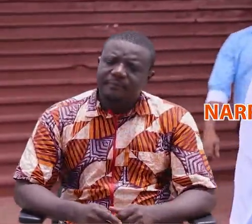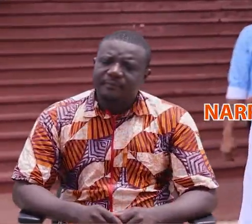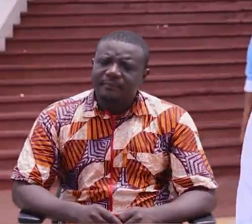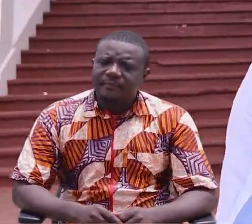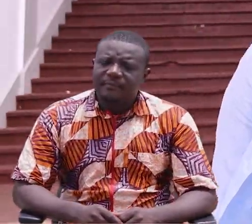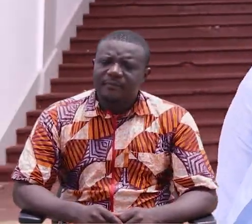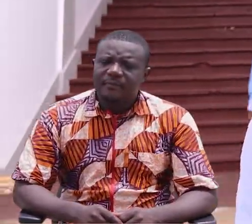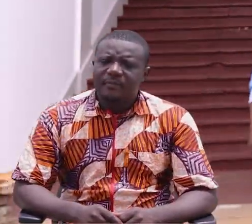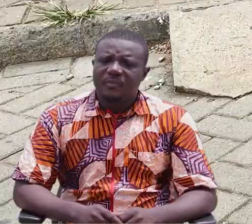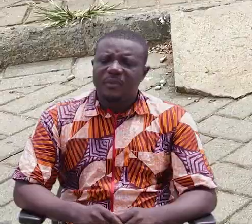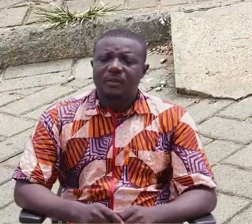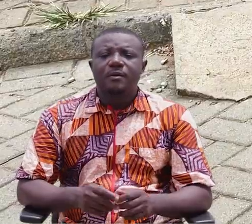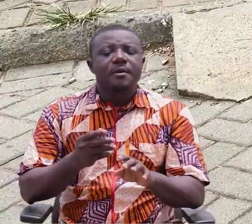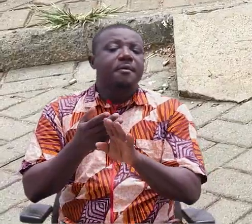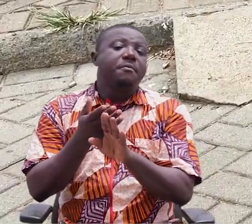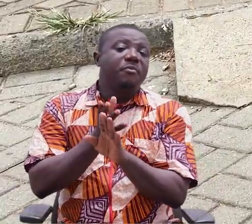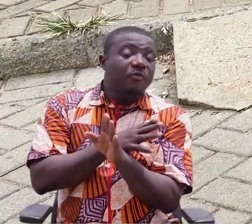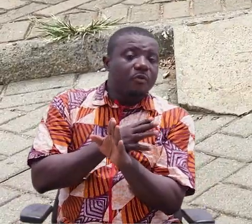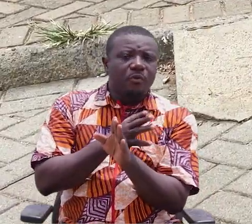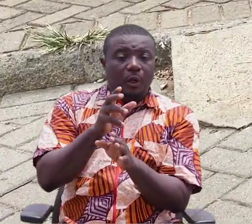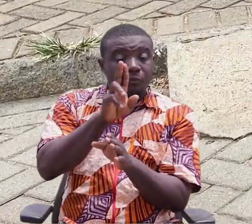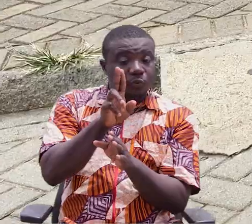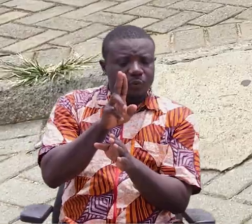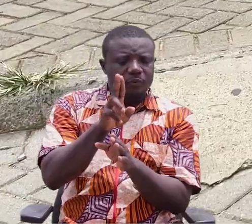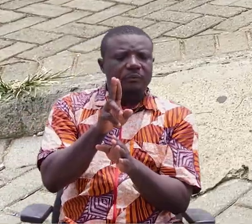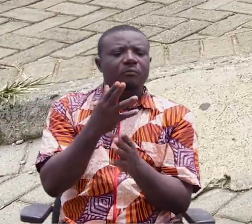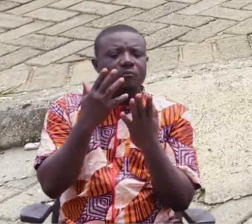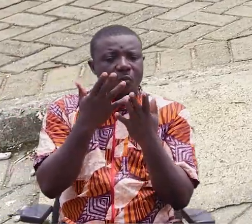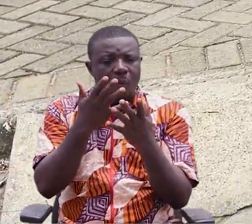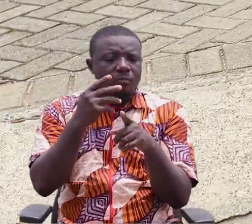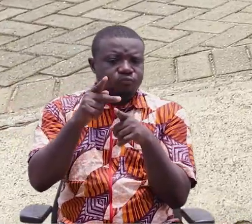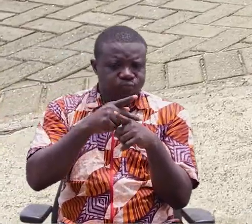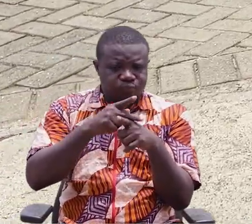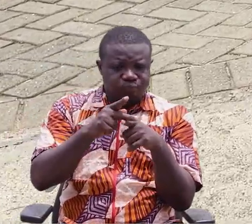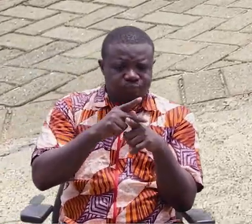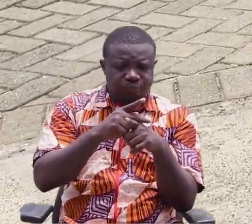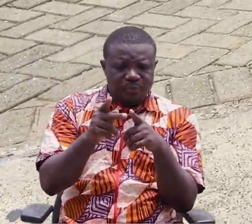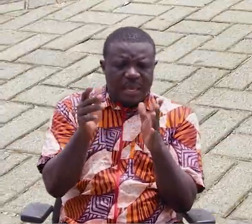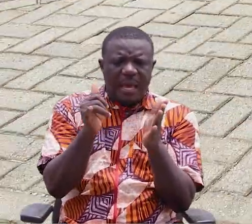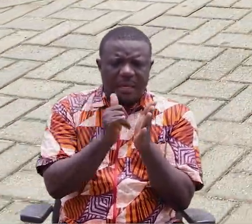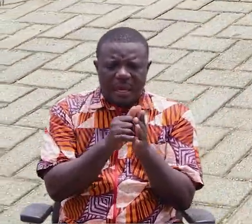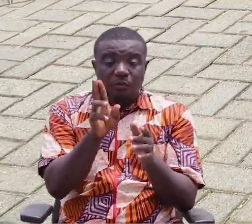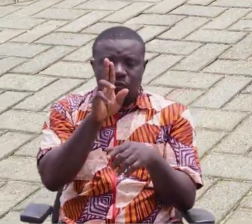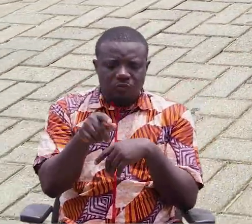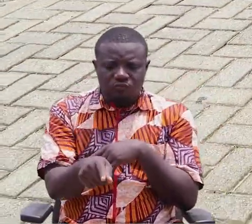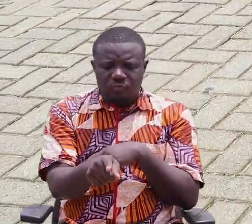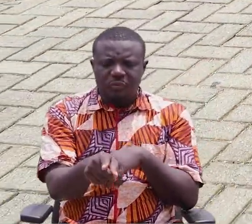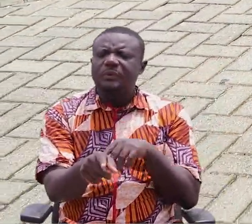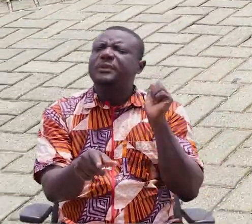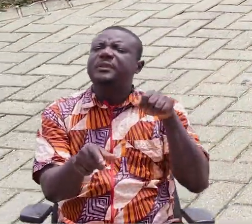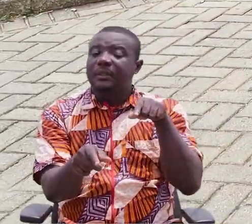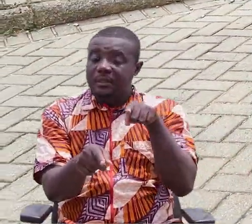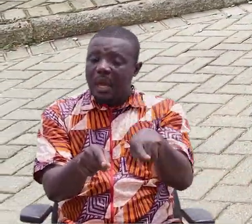feedback. When the prototype was first made, I had to experiment with this, and I realized that